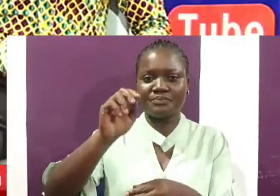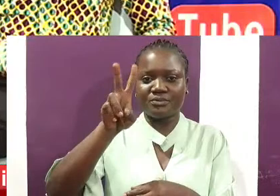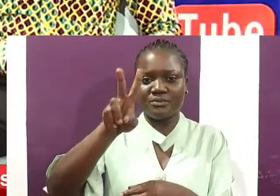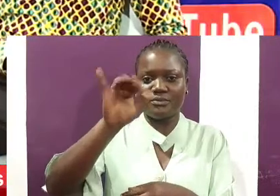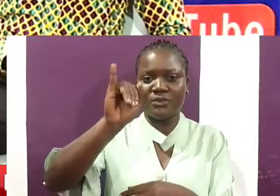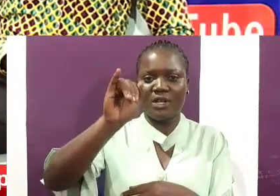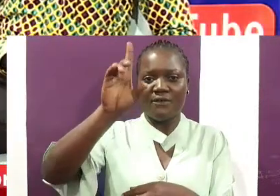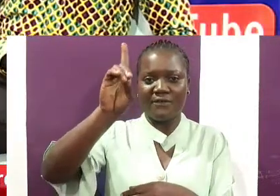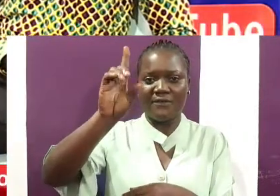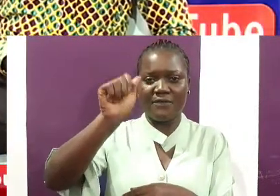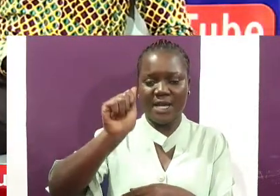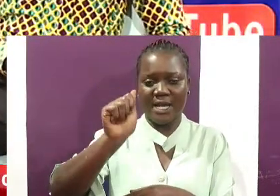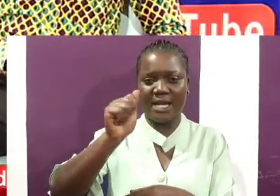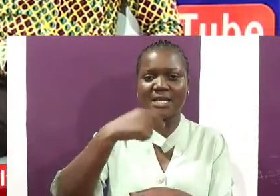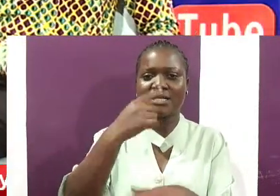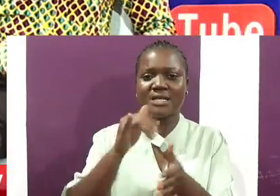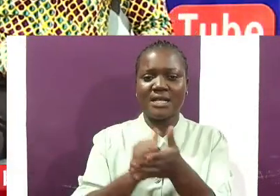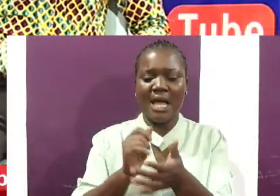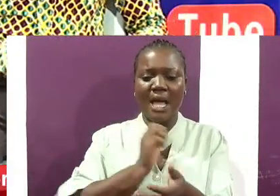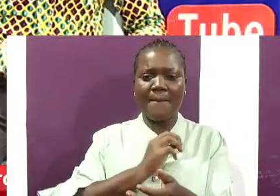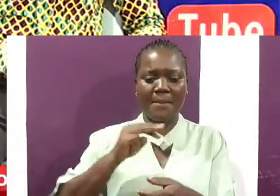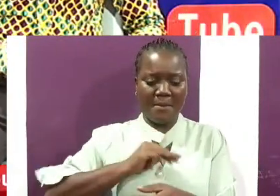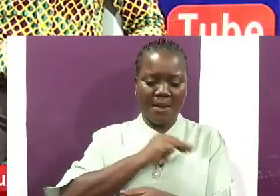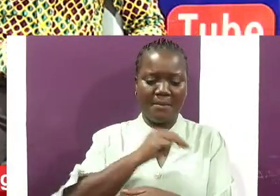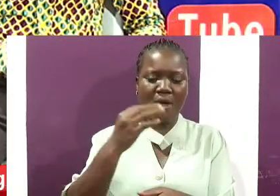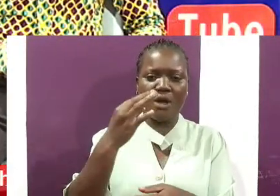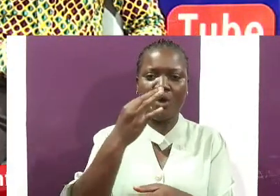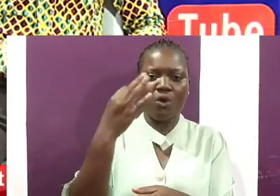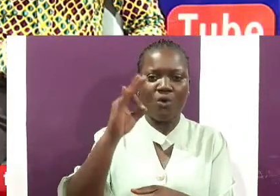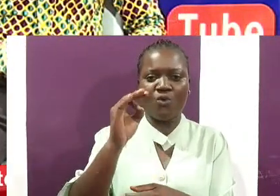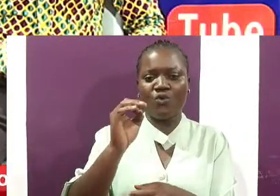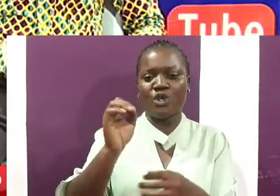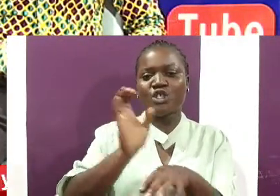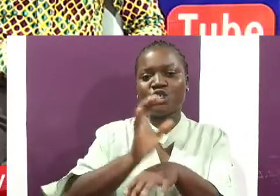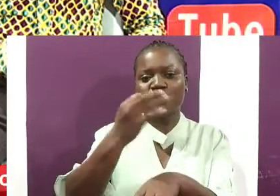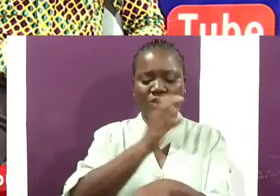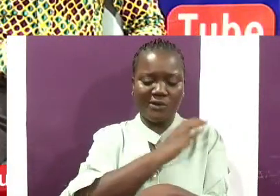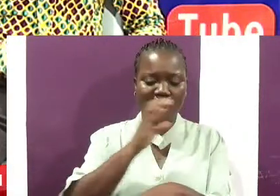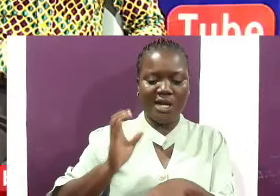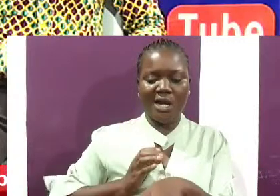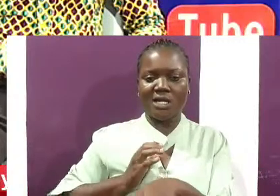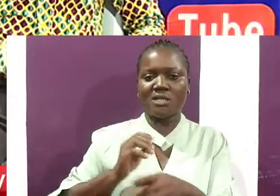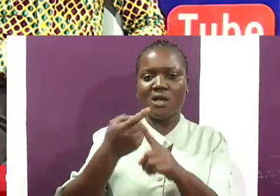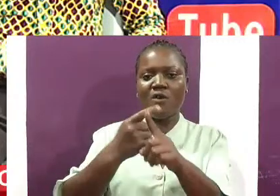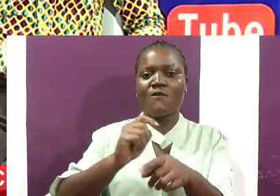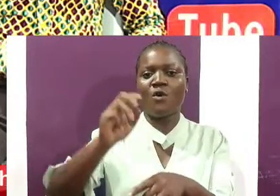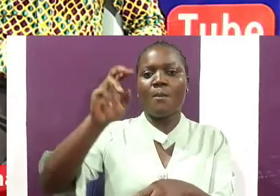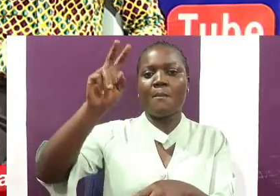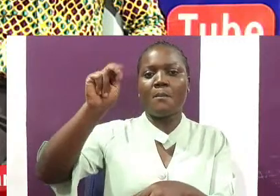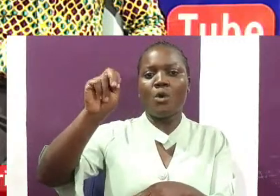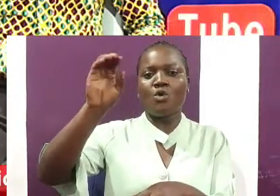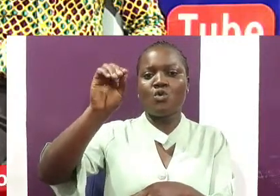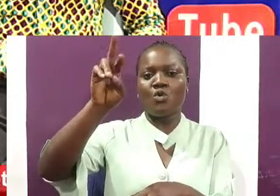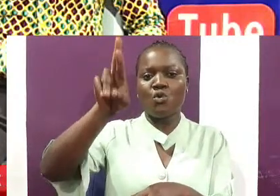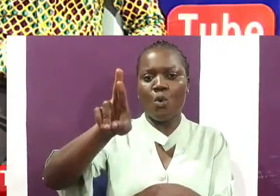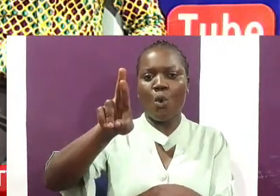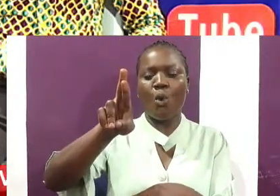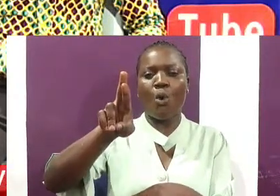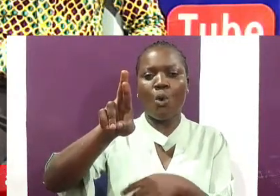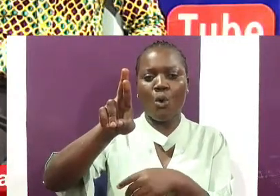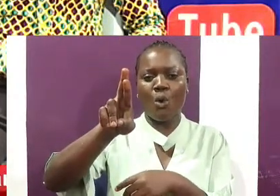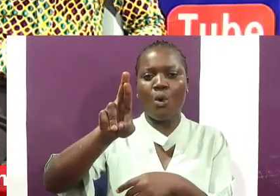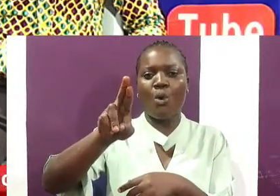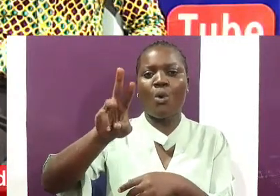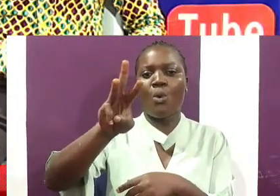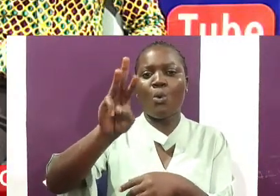Sandro say I am a member of Church of Christ watching live from Norway. Norway for joining. Joseph Eshen, watching